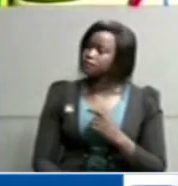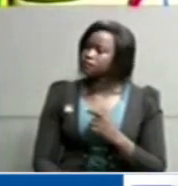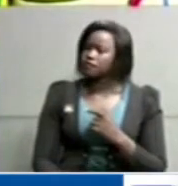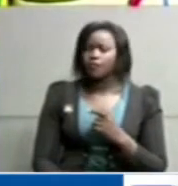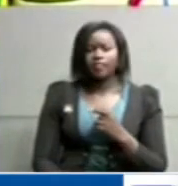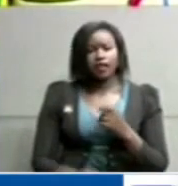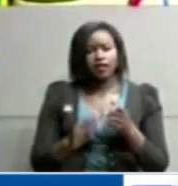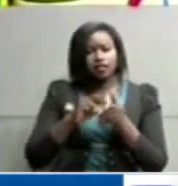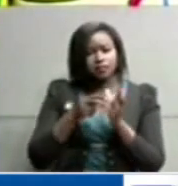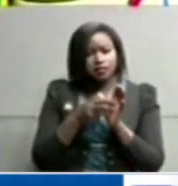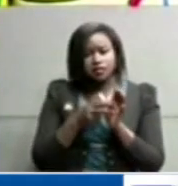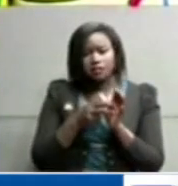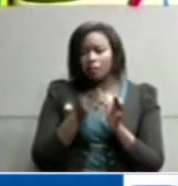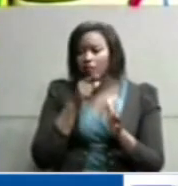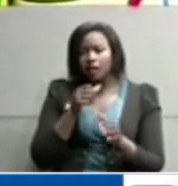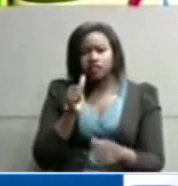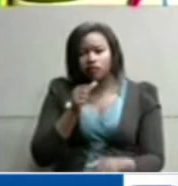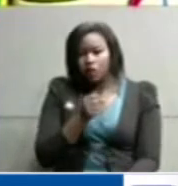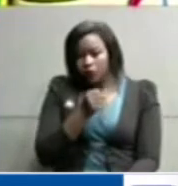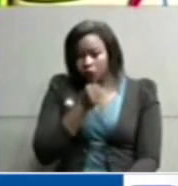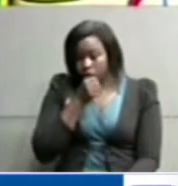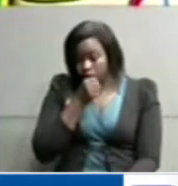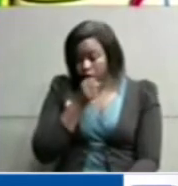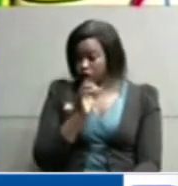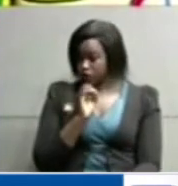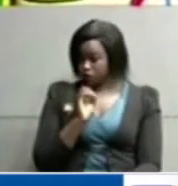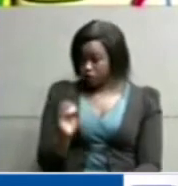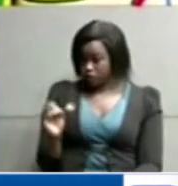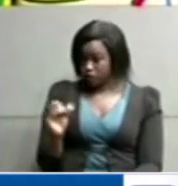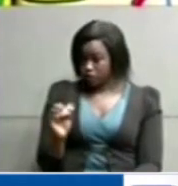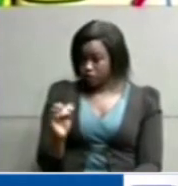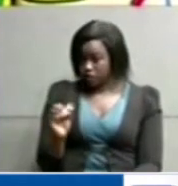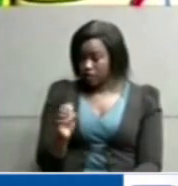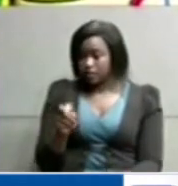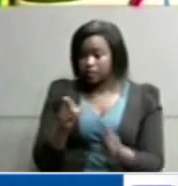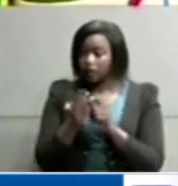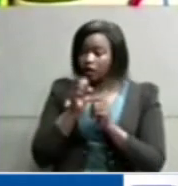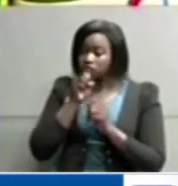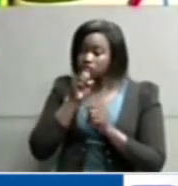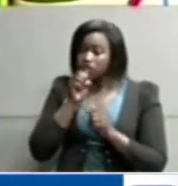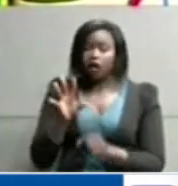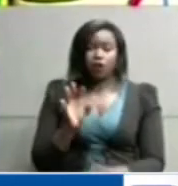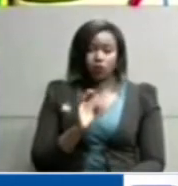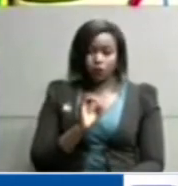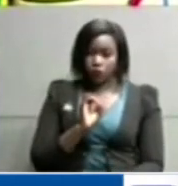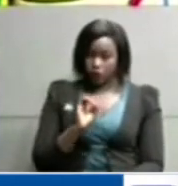he was not coughing, he was not kwechamra,